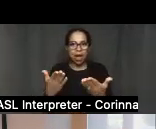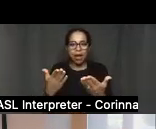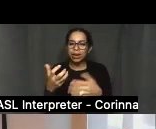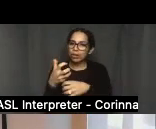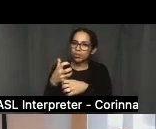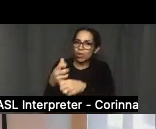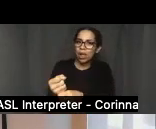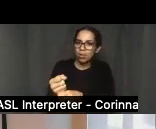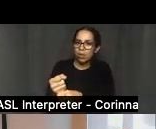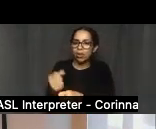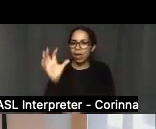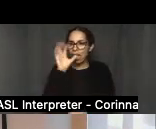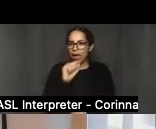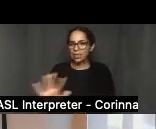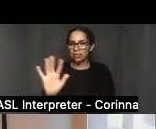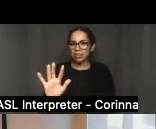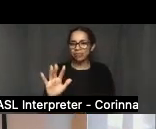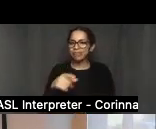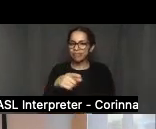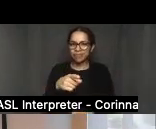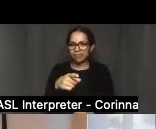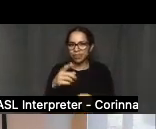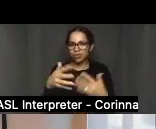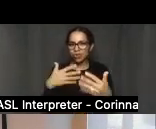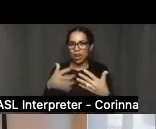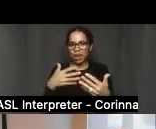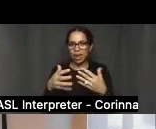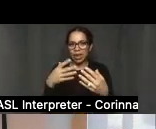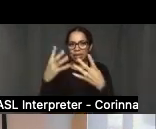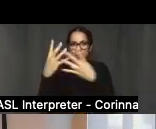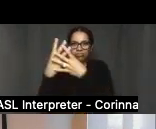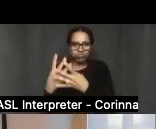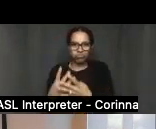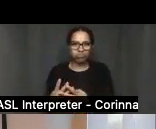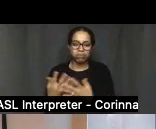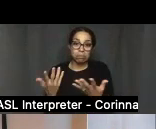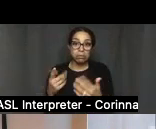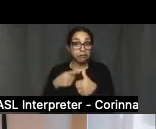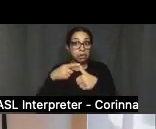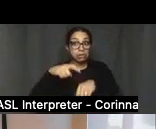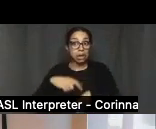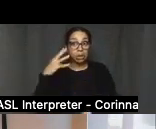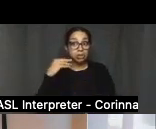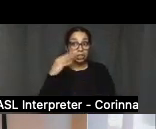are shaded. And that is the first time we have ever encountered that on the CHAS.